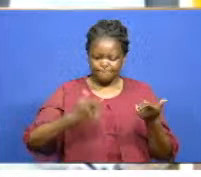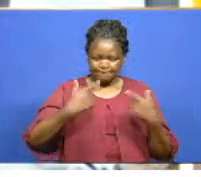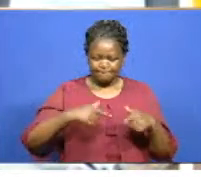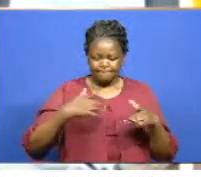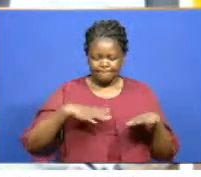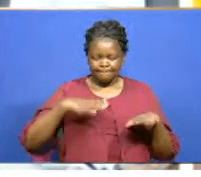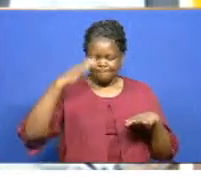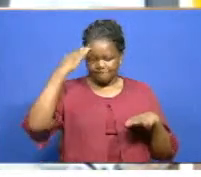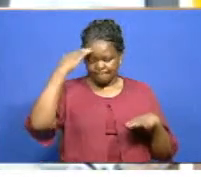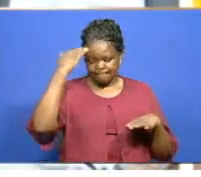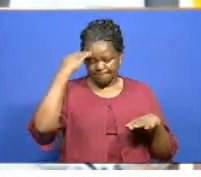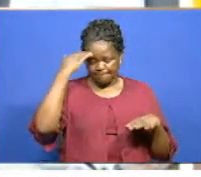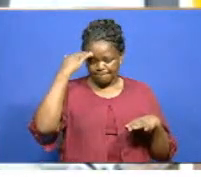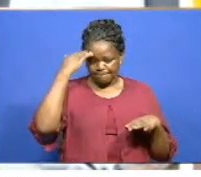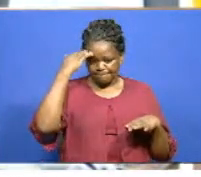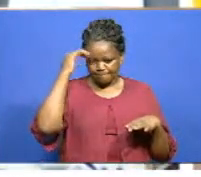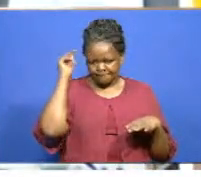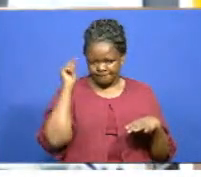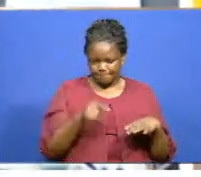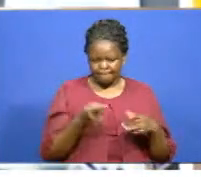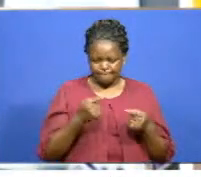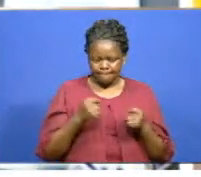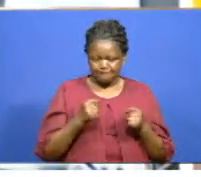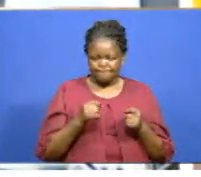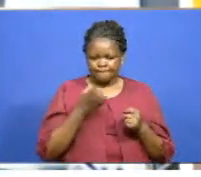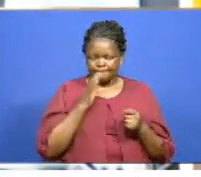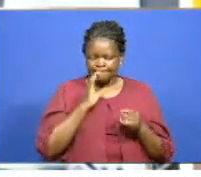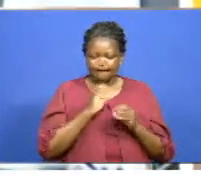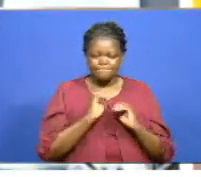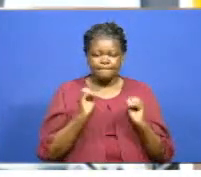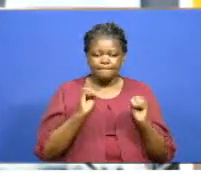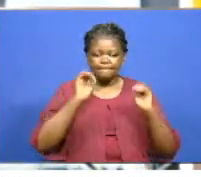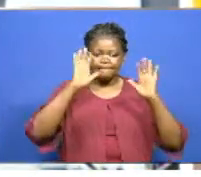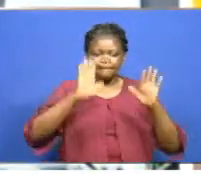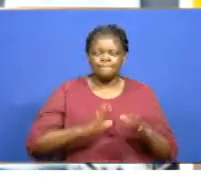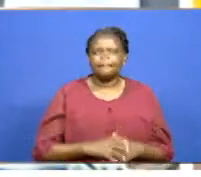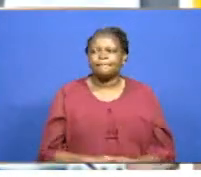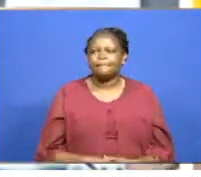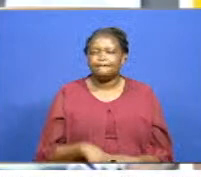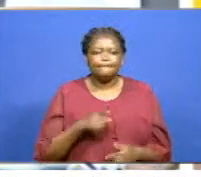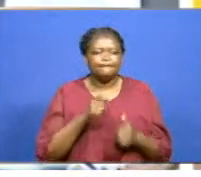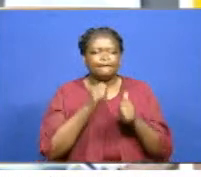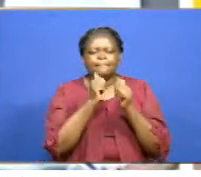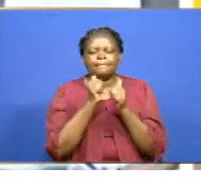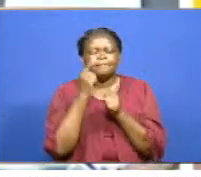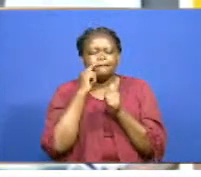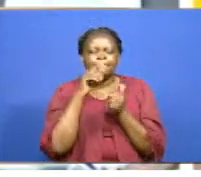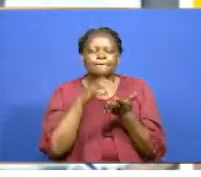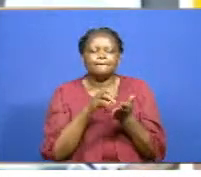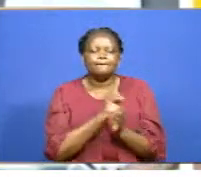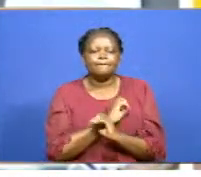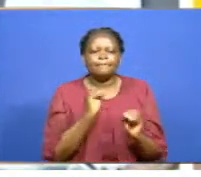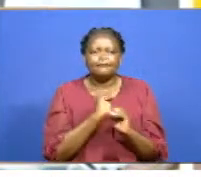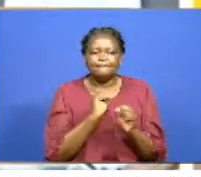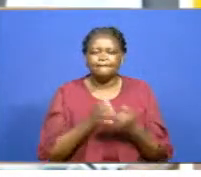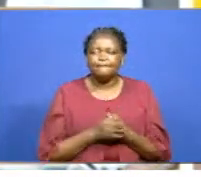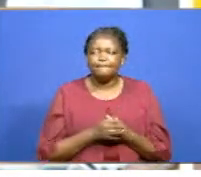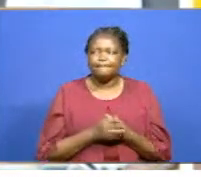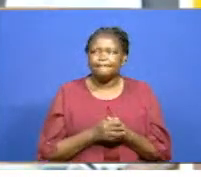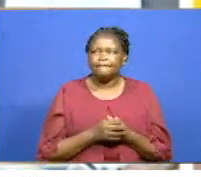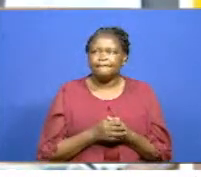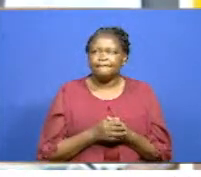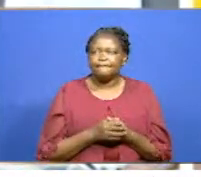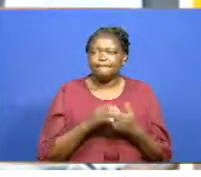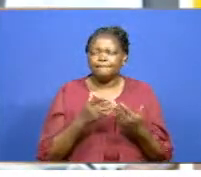know. You know, you're not just testing the waters. You are actually campaigning for them. They are not campaigning for this seat. Yes. The way I look at them, the way it